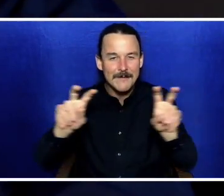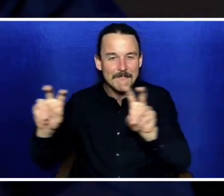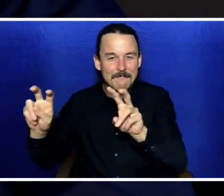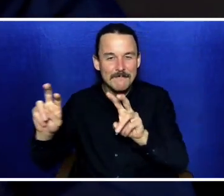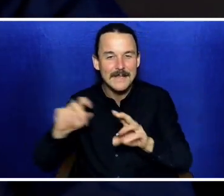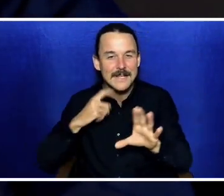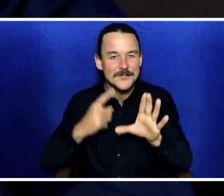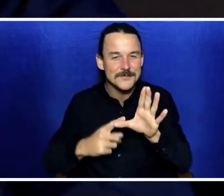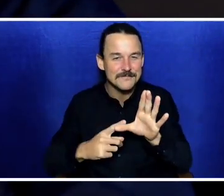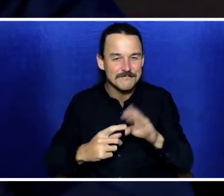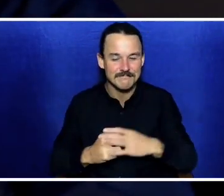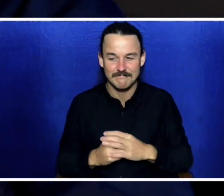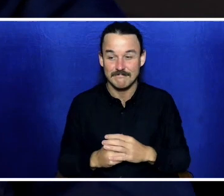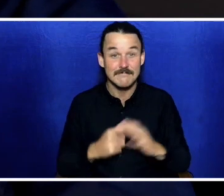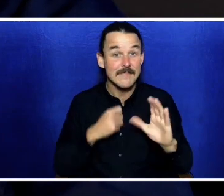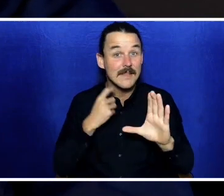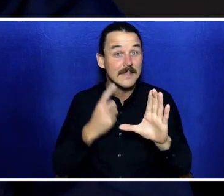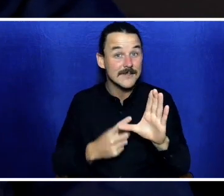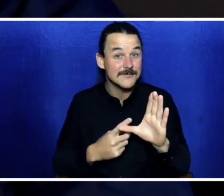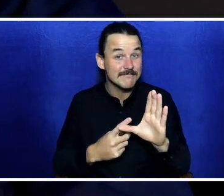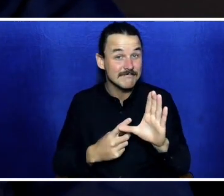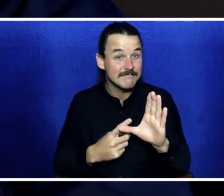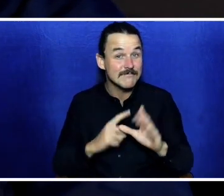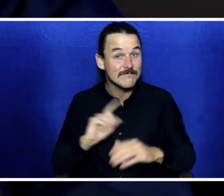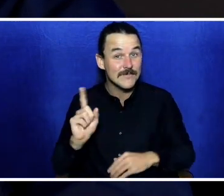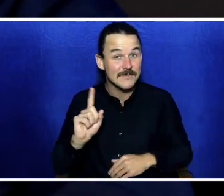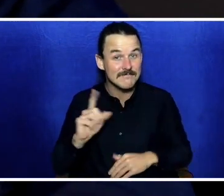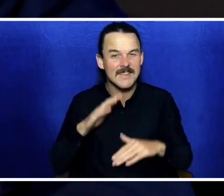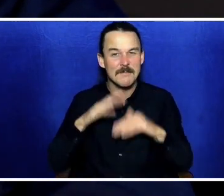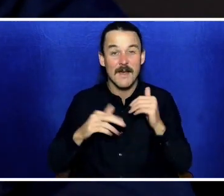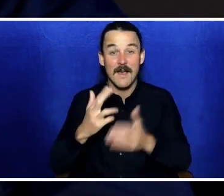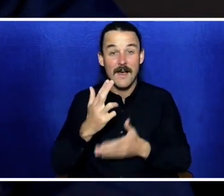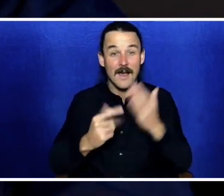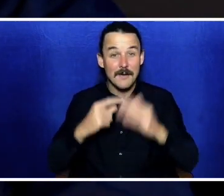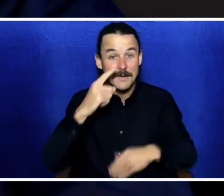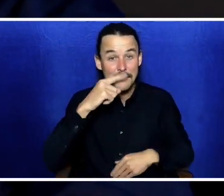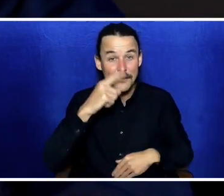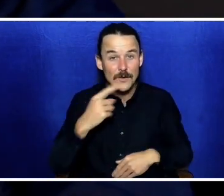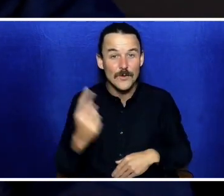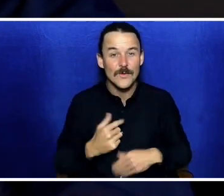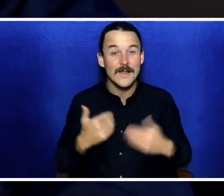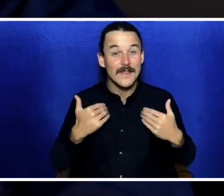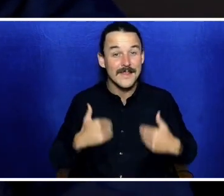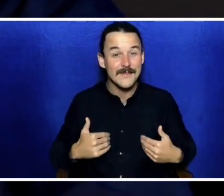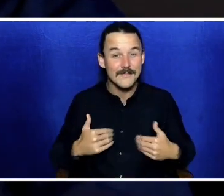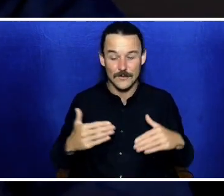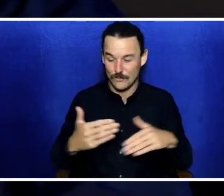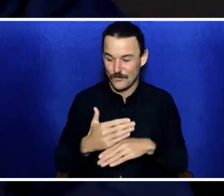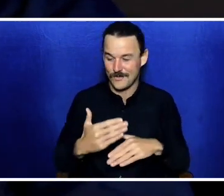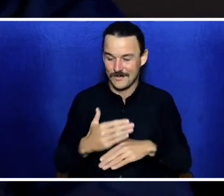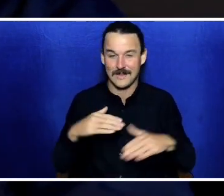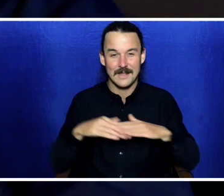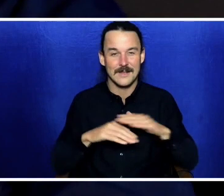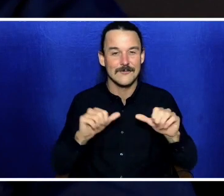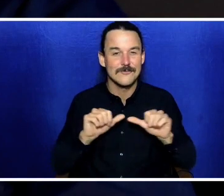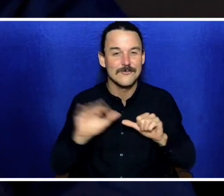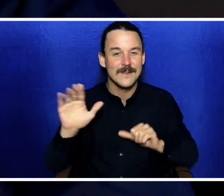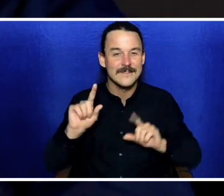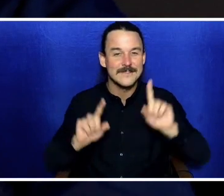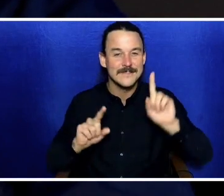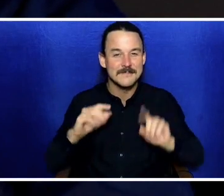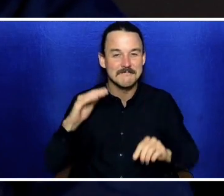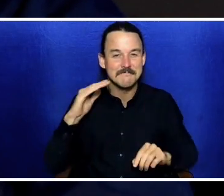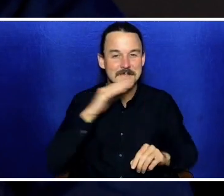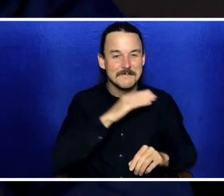about artists who live and work in this great city. At this time of extraordinary circumstances, it's time